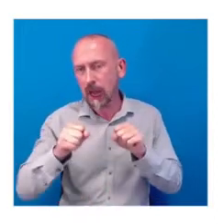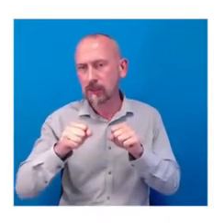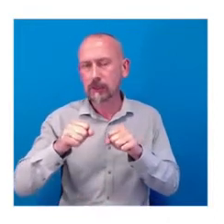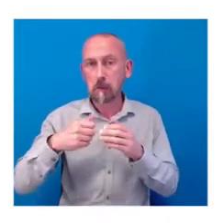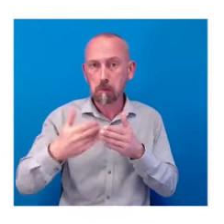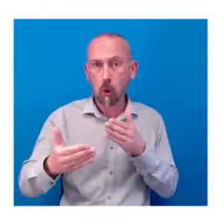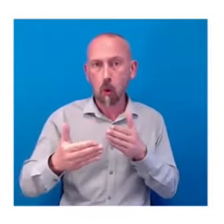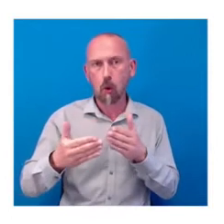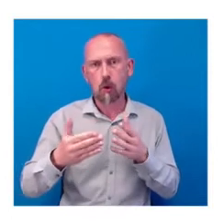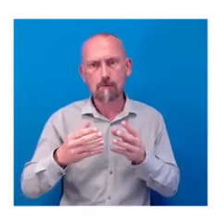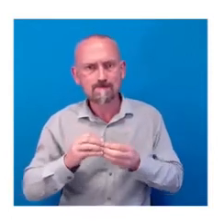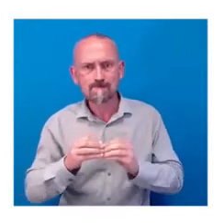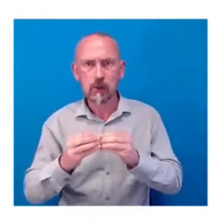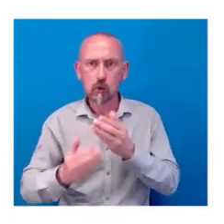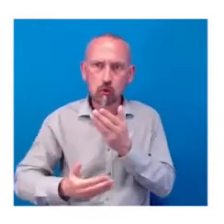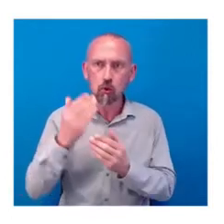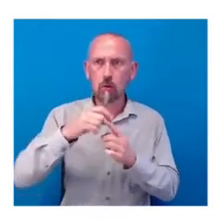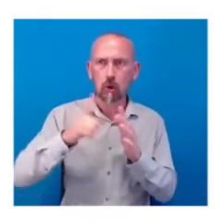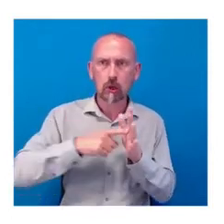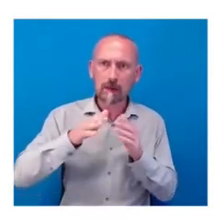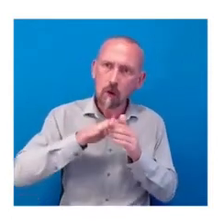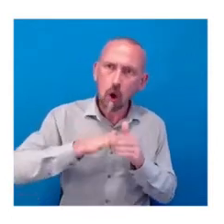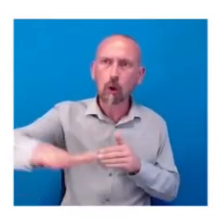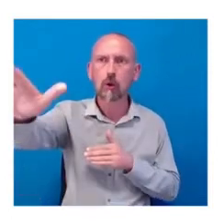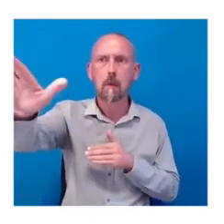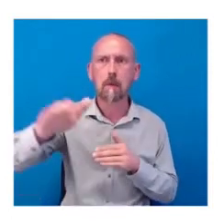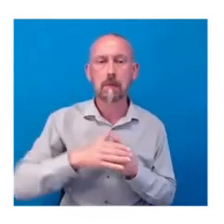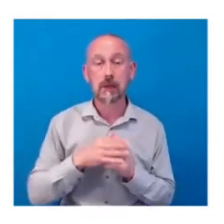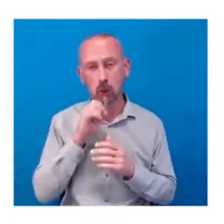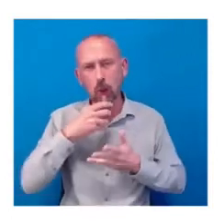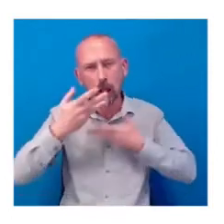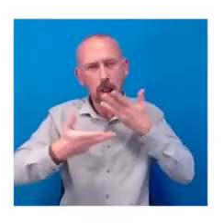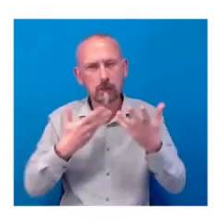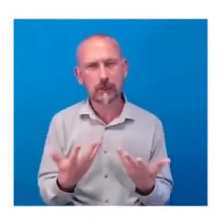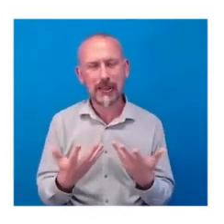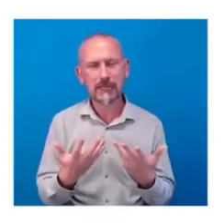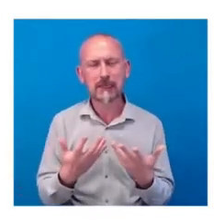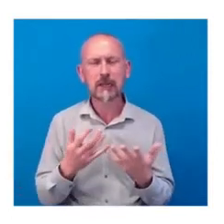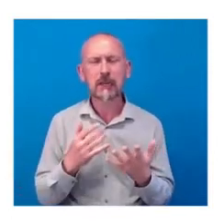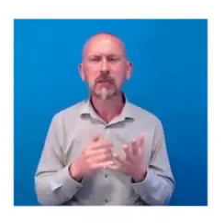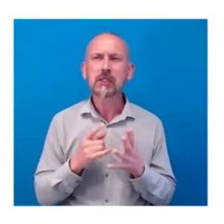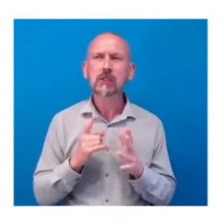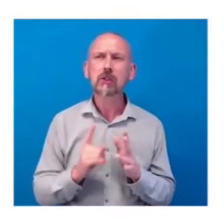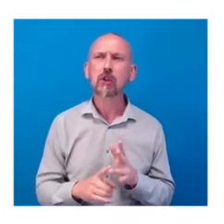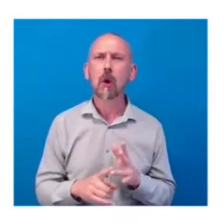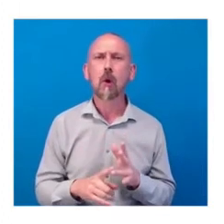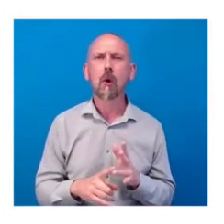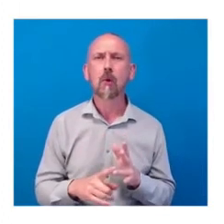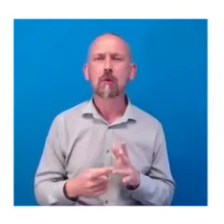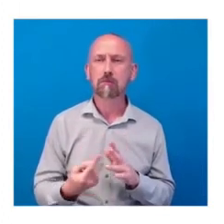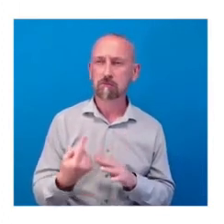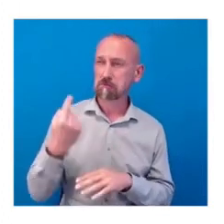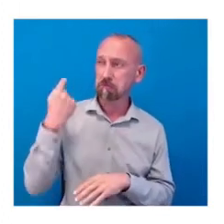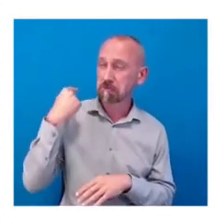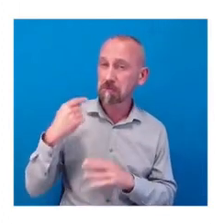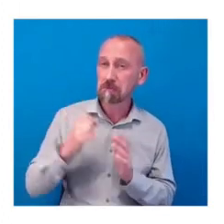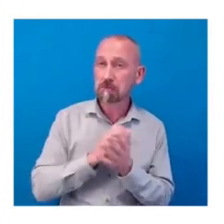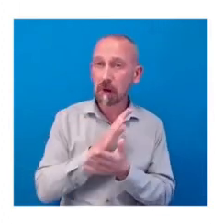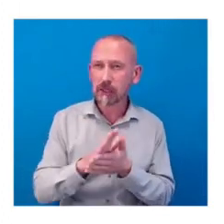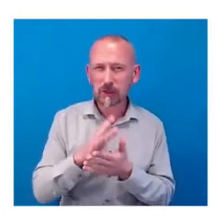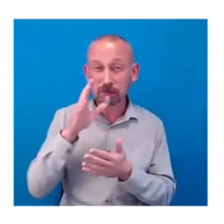today. So back in March, remember March, we launched our Audio Description Users